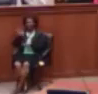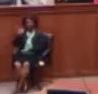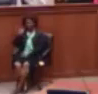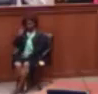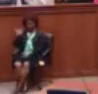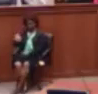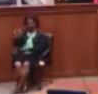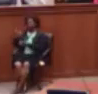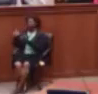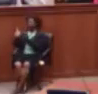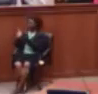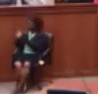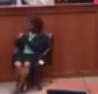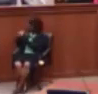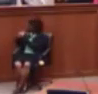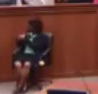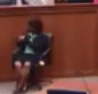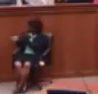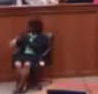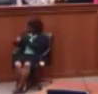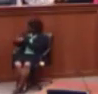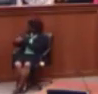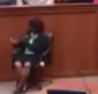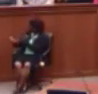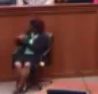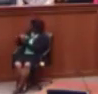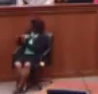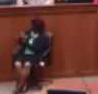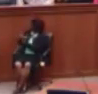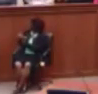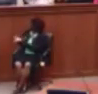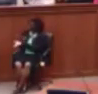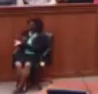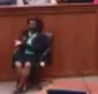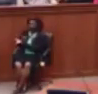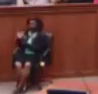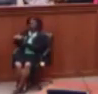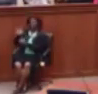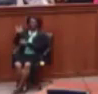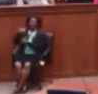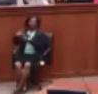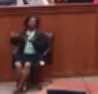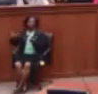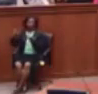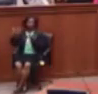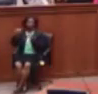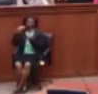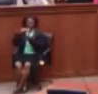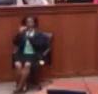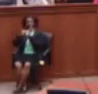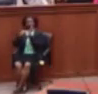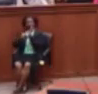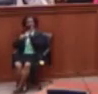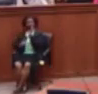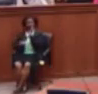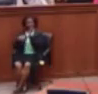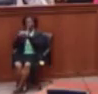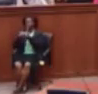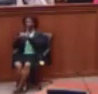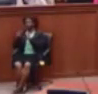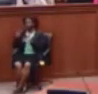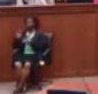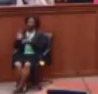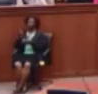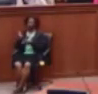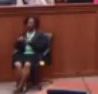go to slide 2 and walk you through it. And there's eight things that were highlighted in our blueprint that we received fairly significant